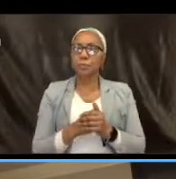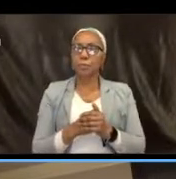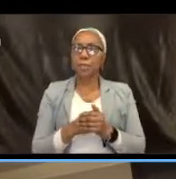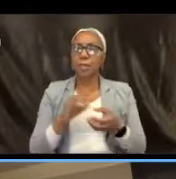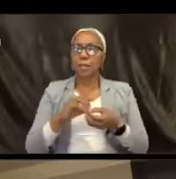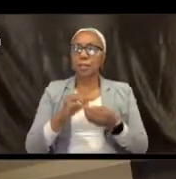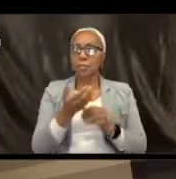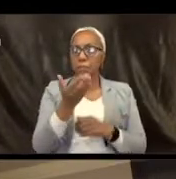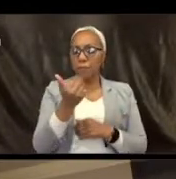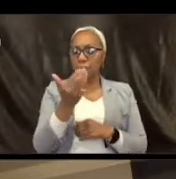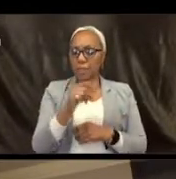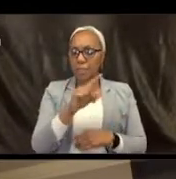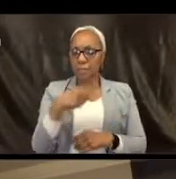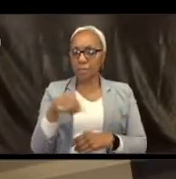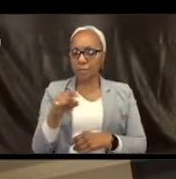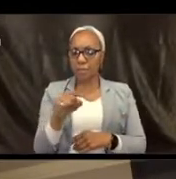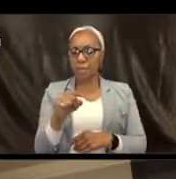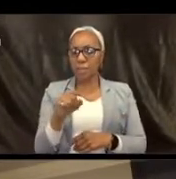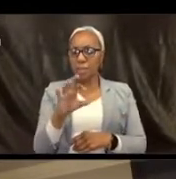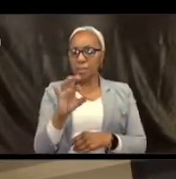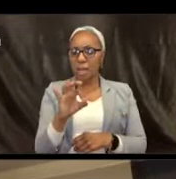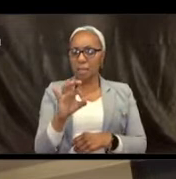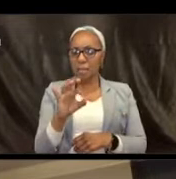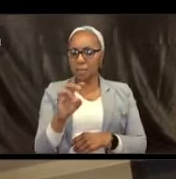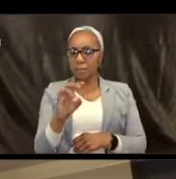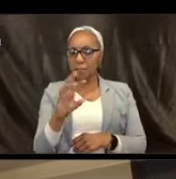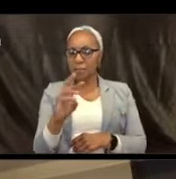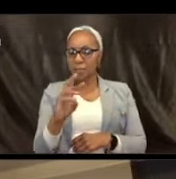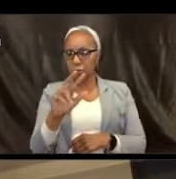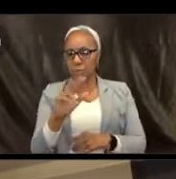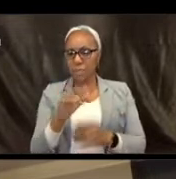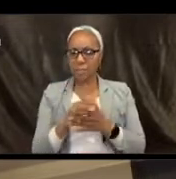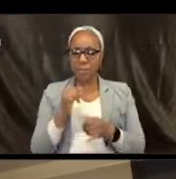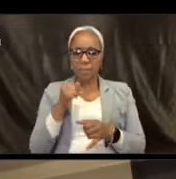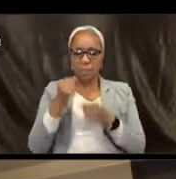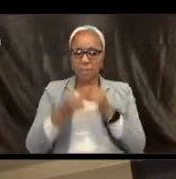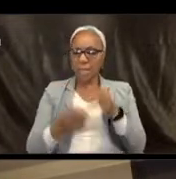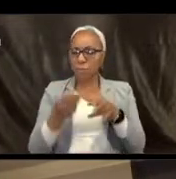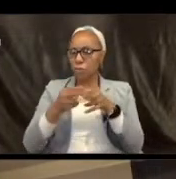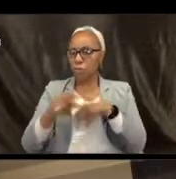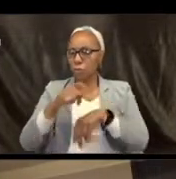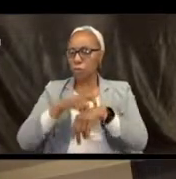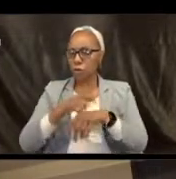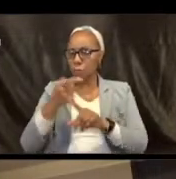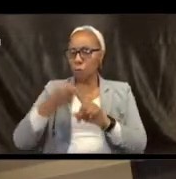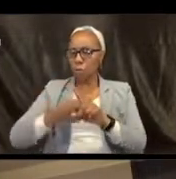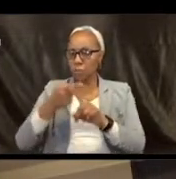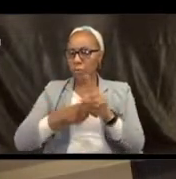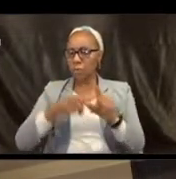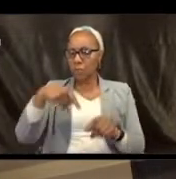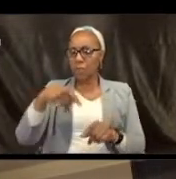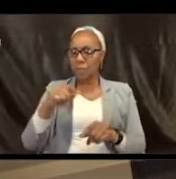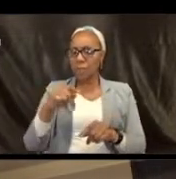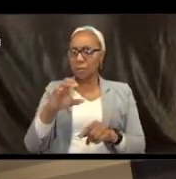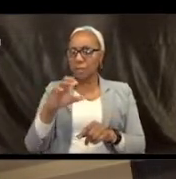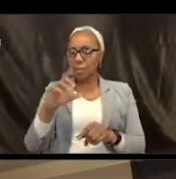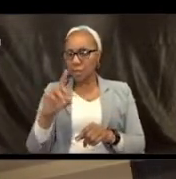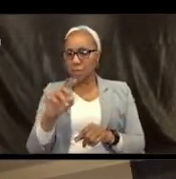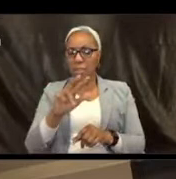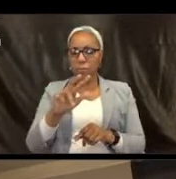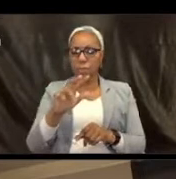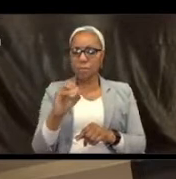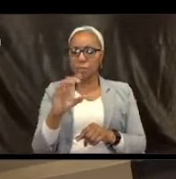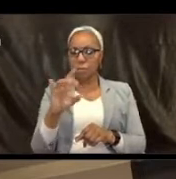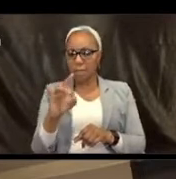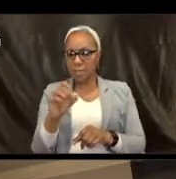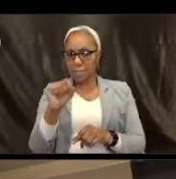Item 15, Z9763, Vasquez Short-Term Rental, PDC, 308 South